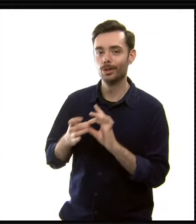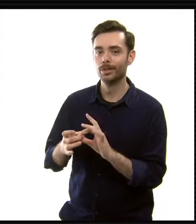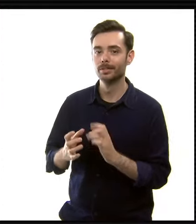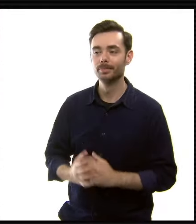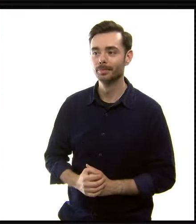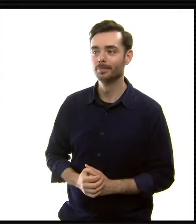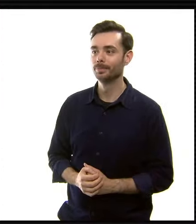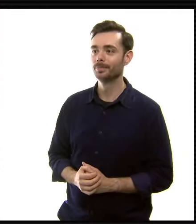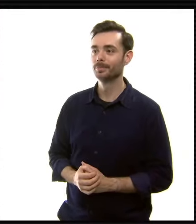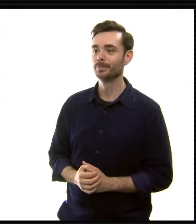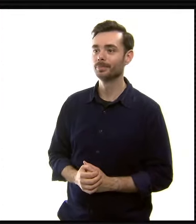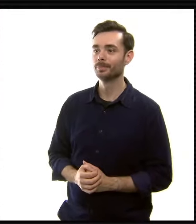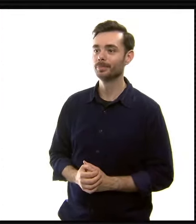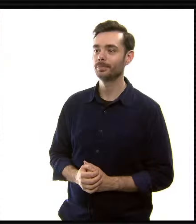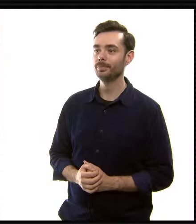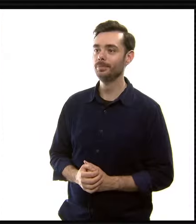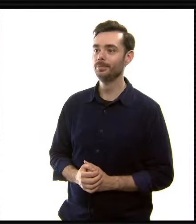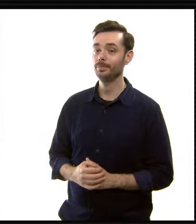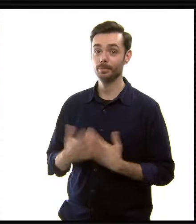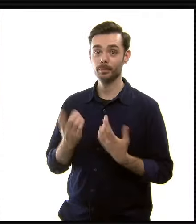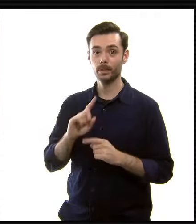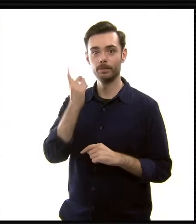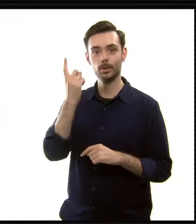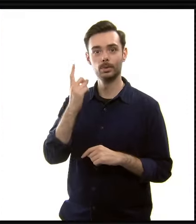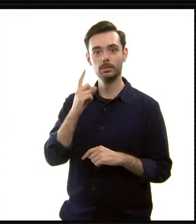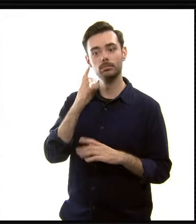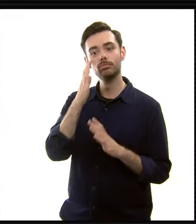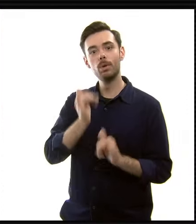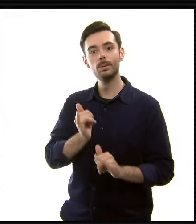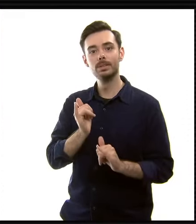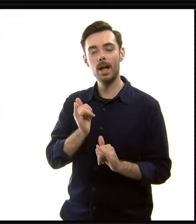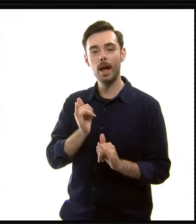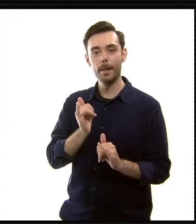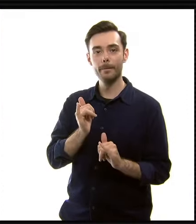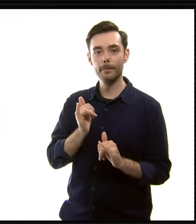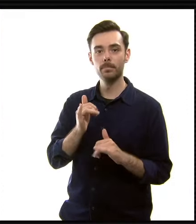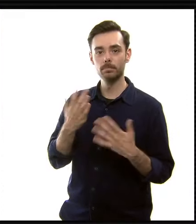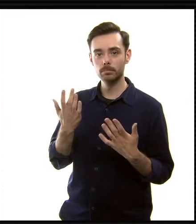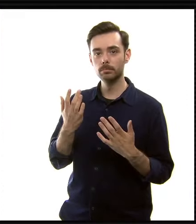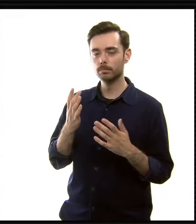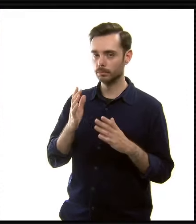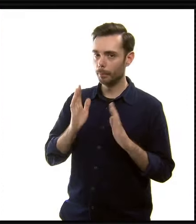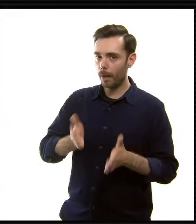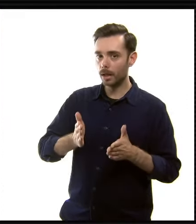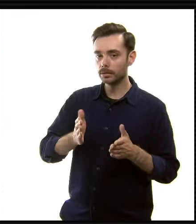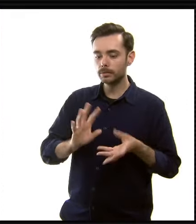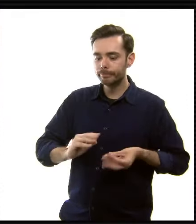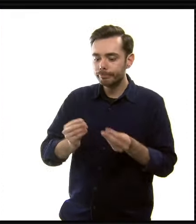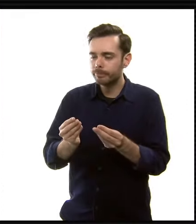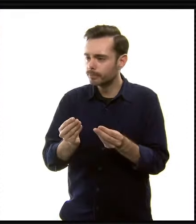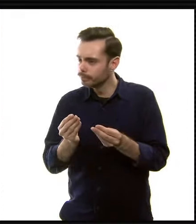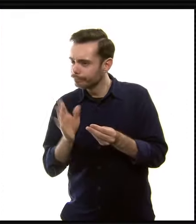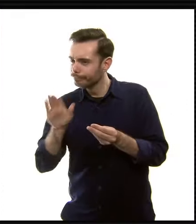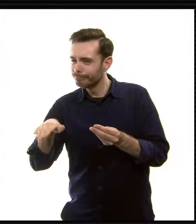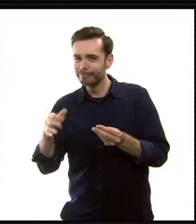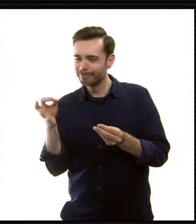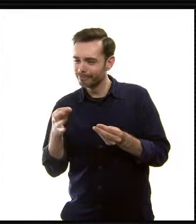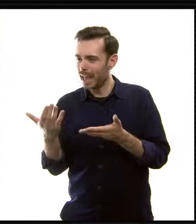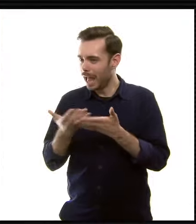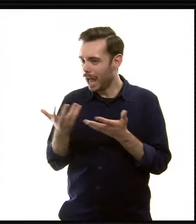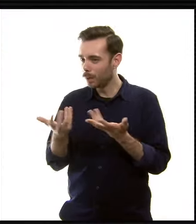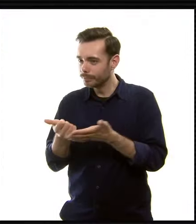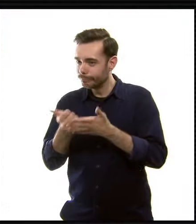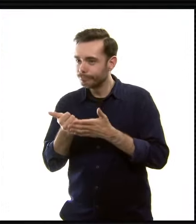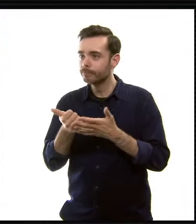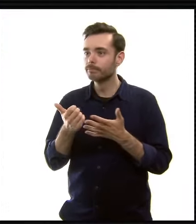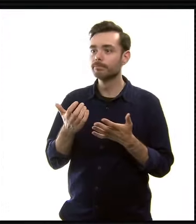For example, when making the first prototypes of a new set, we constantly check in with each other and help each other bring the creativity to the